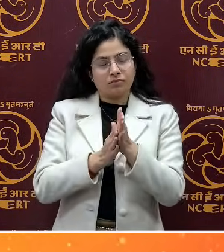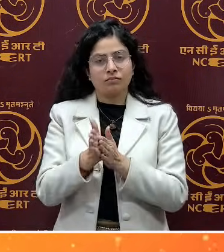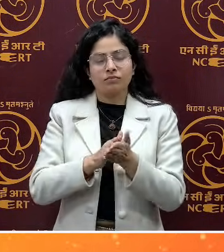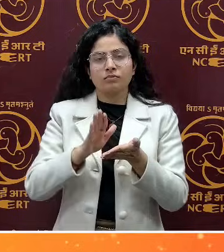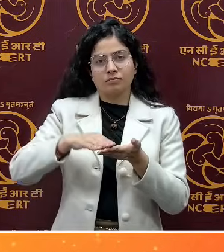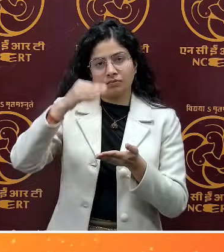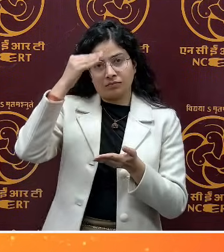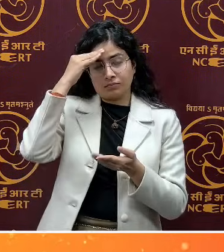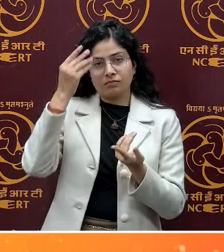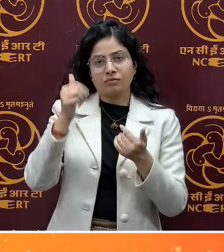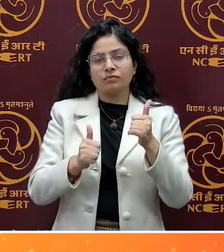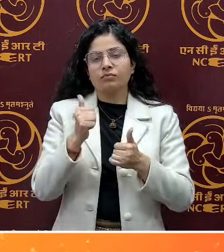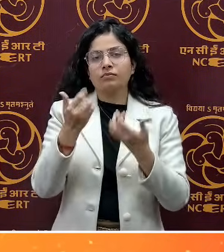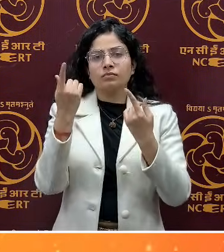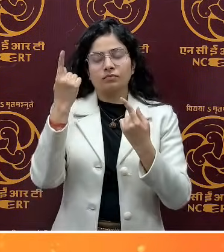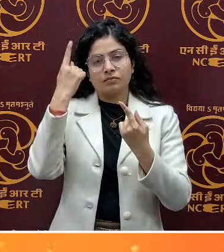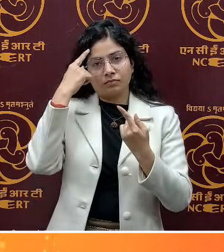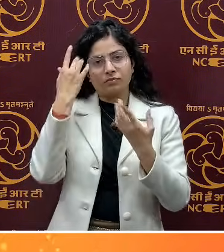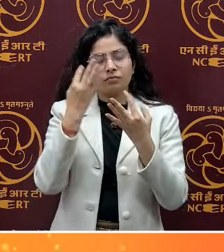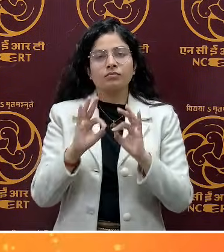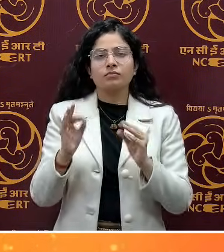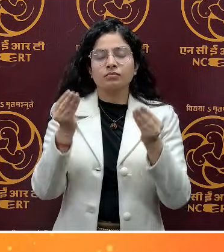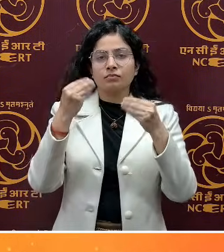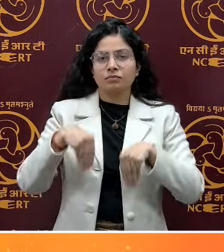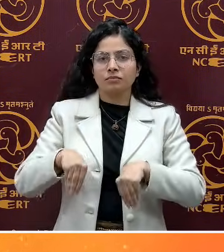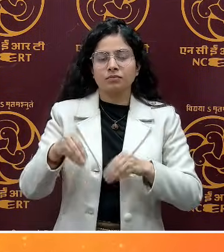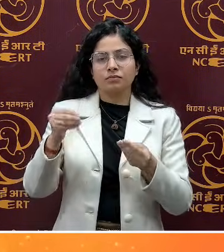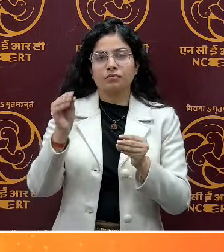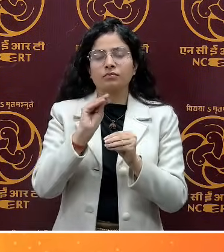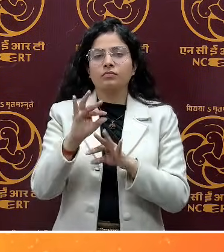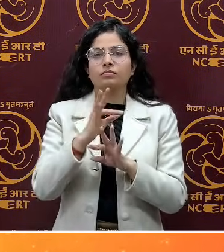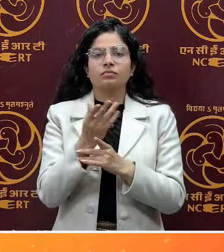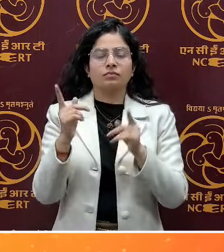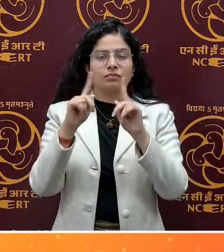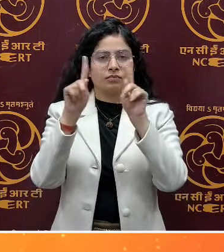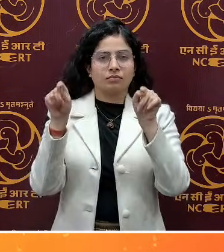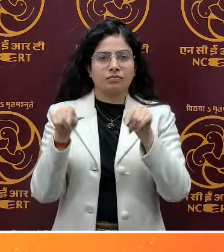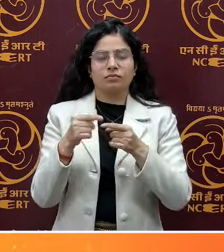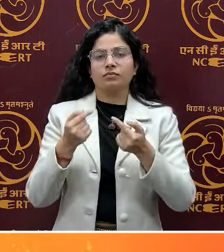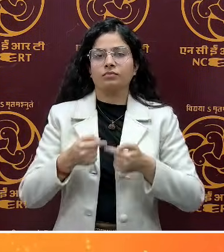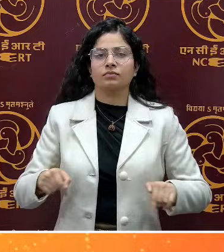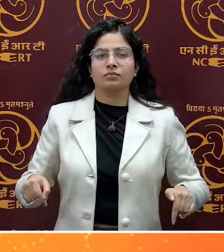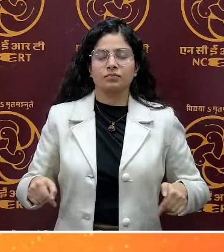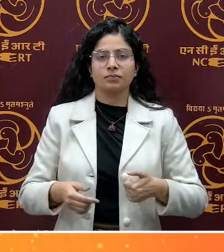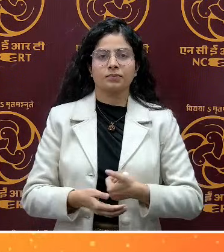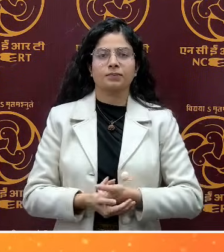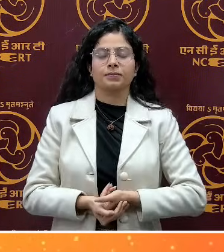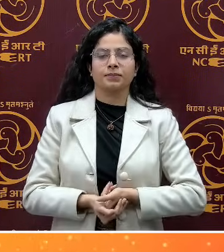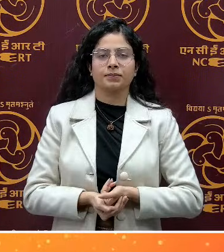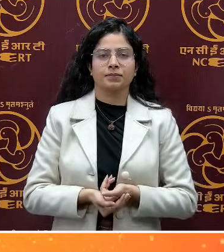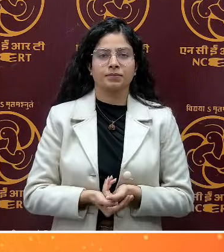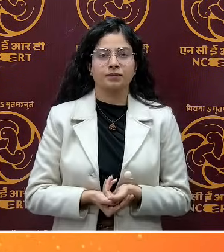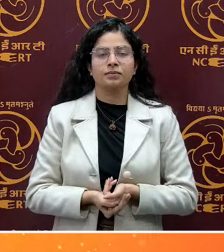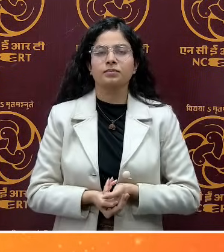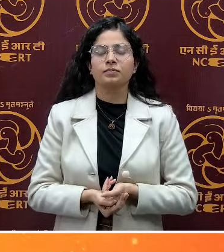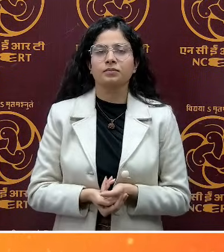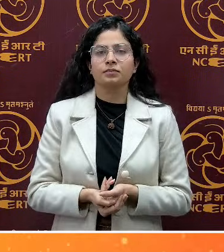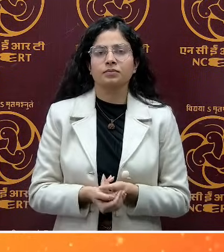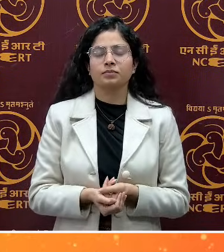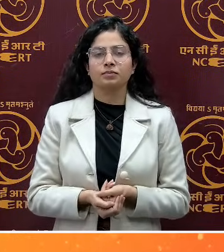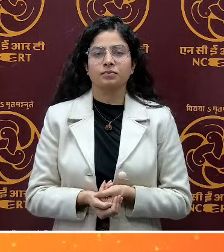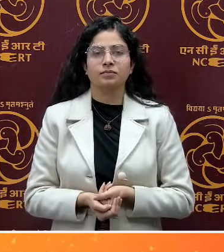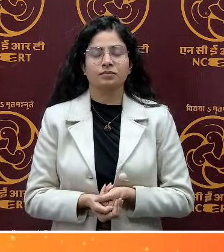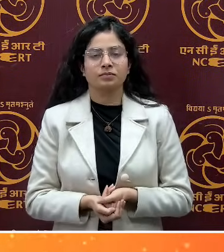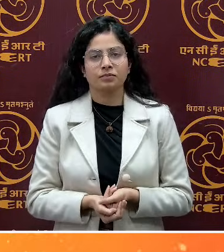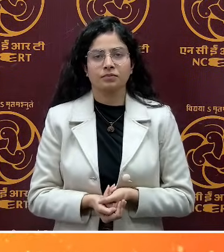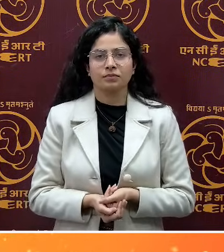stress-free exams. For further details, please visit the website is on your screen. And let's celebrate Exam Utsav as Life